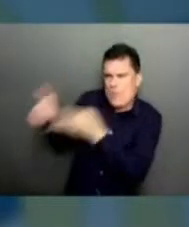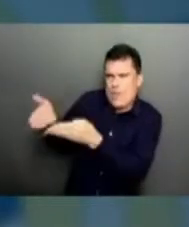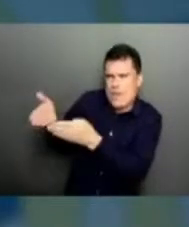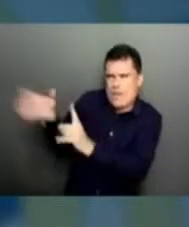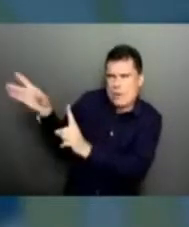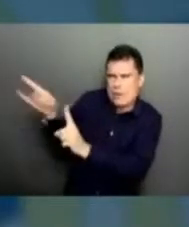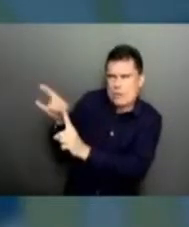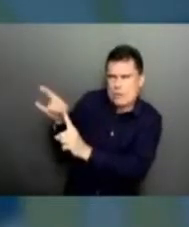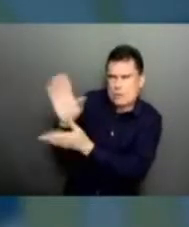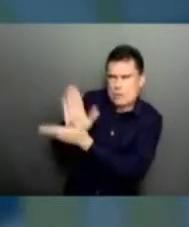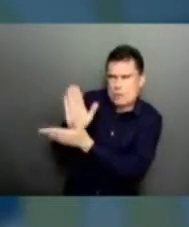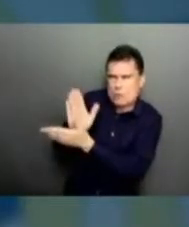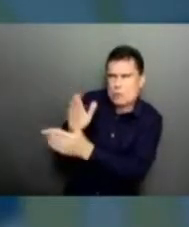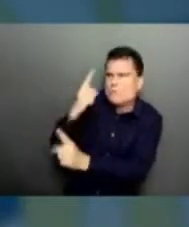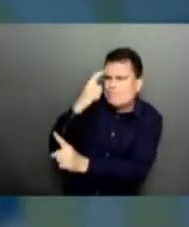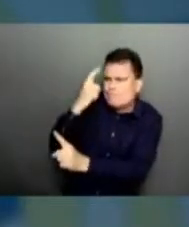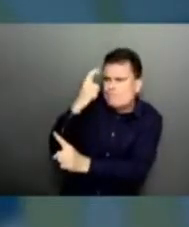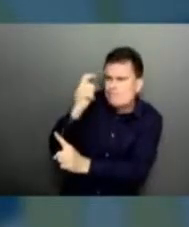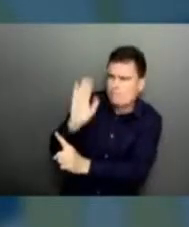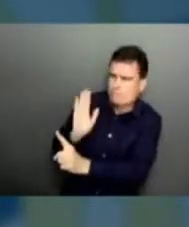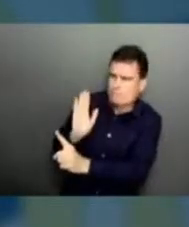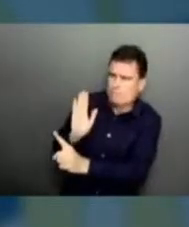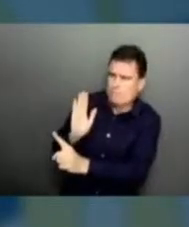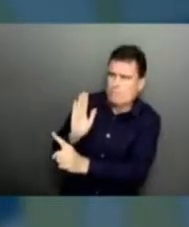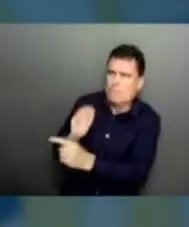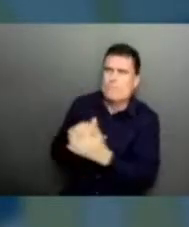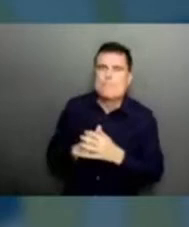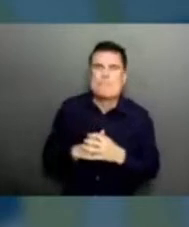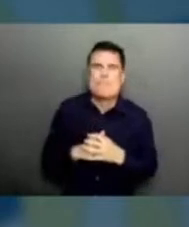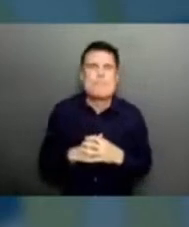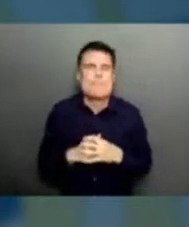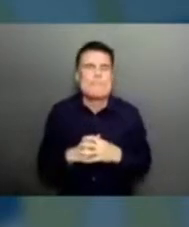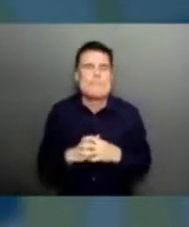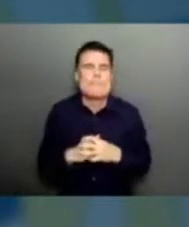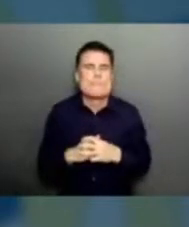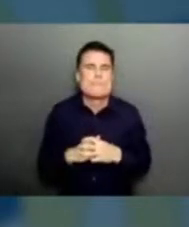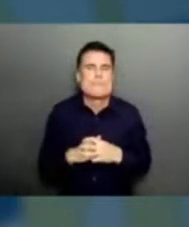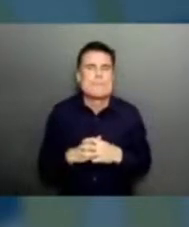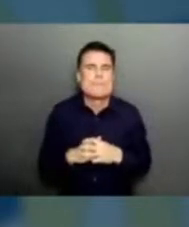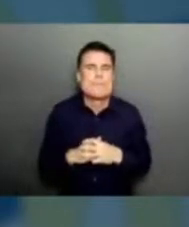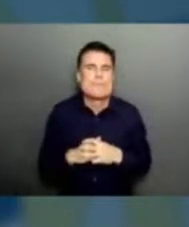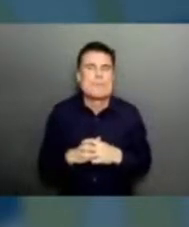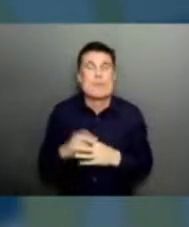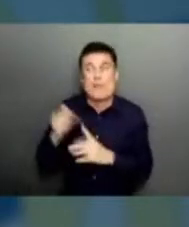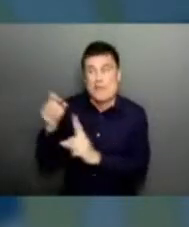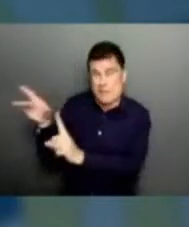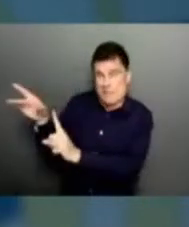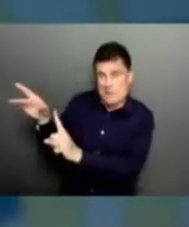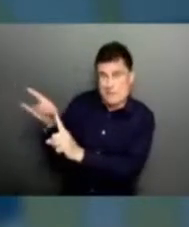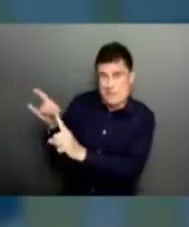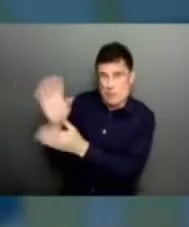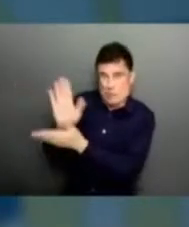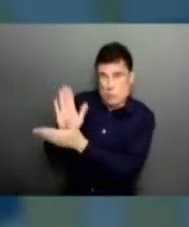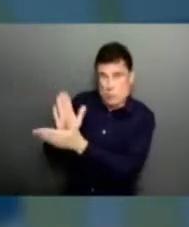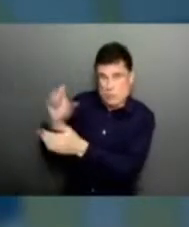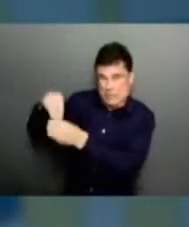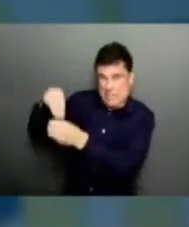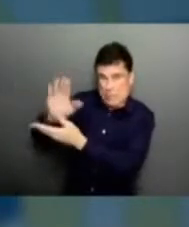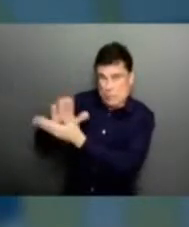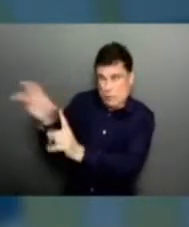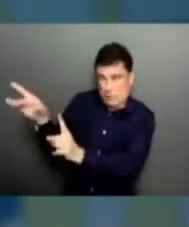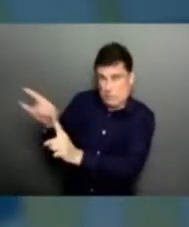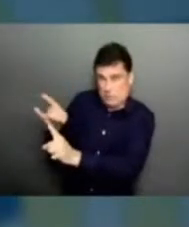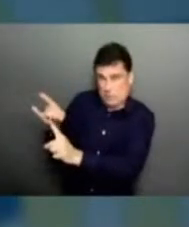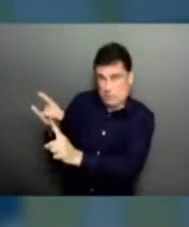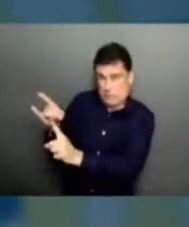school. And about half of those transmission events were in Surrey school district. So, and